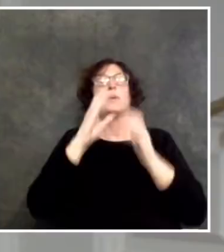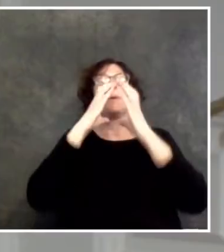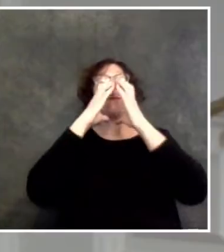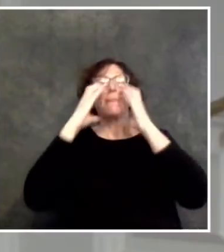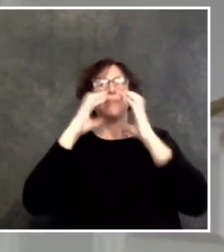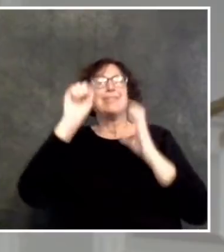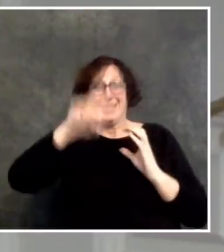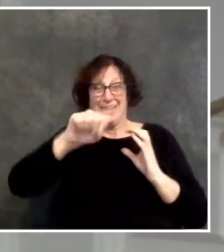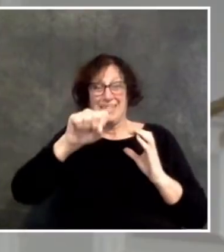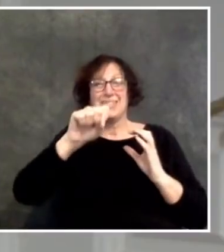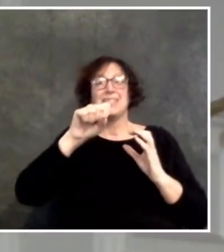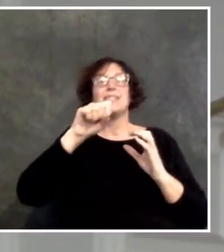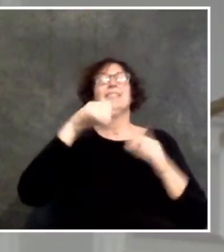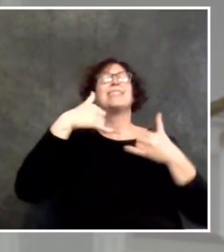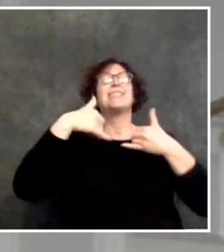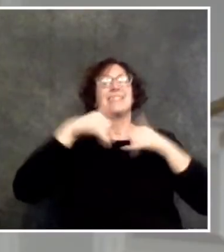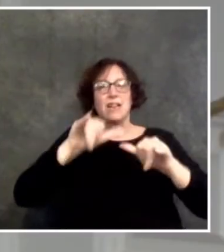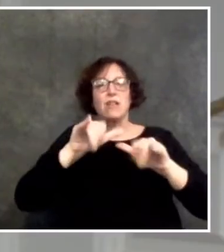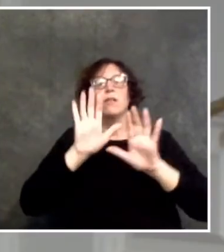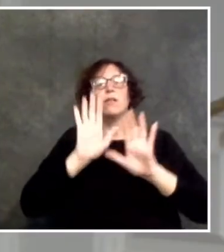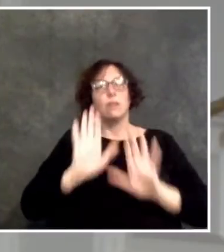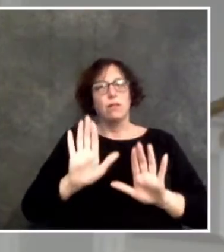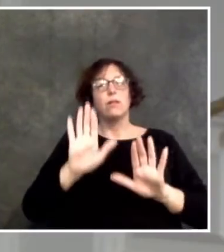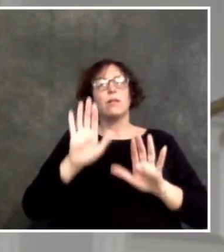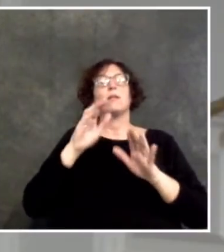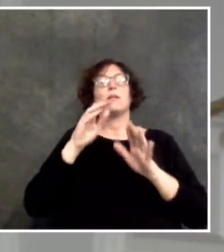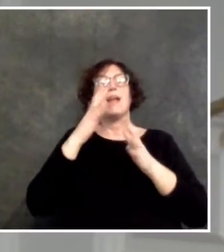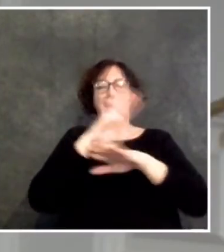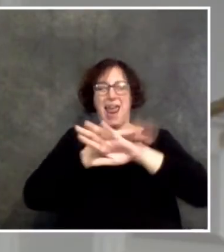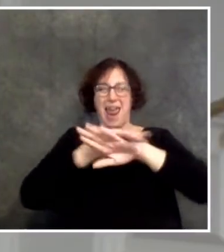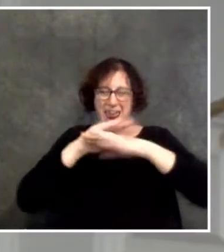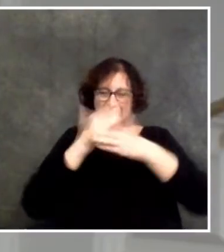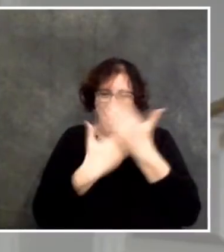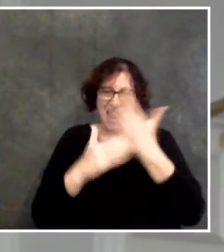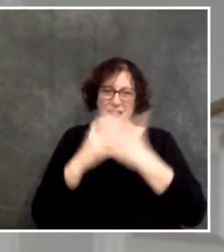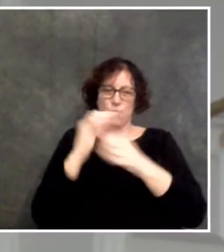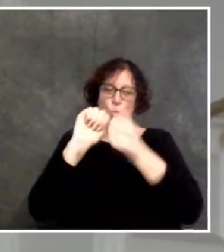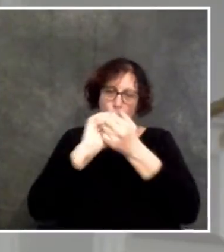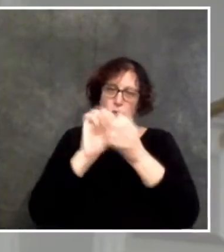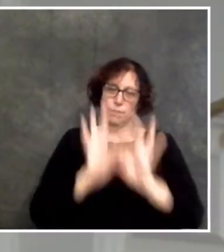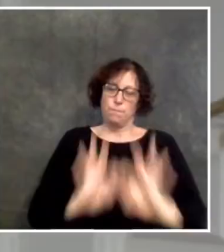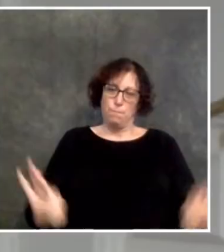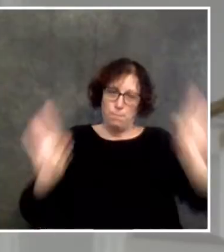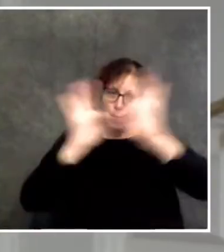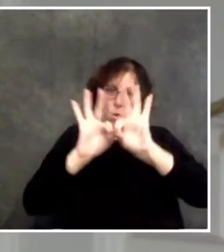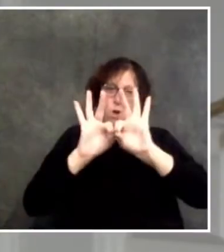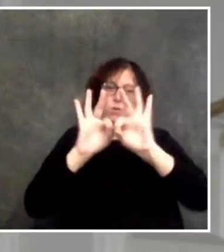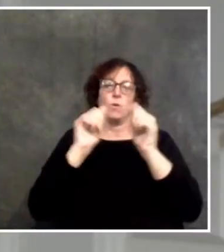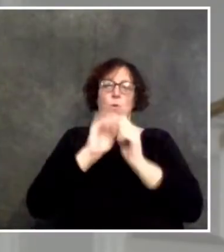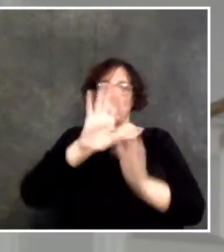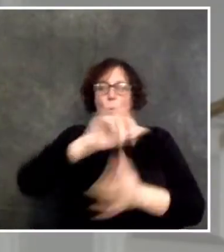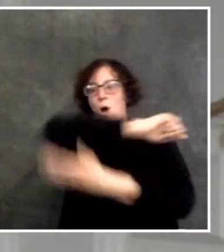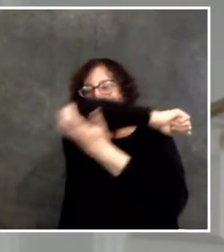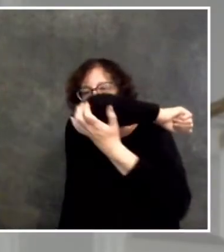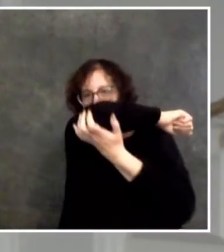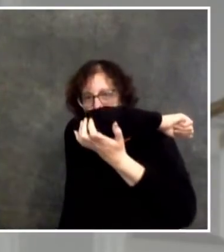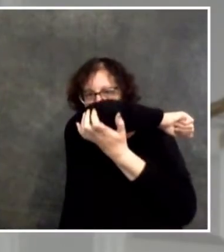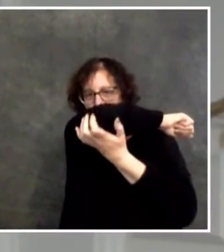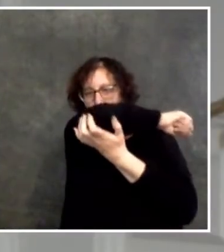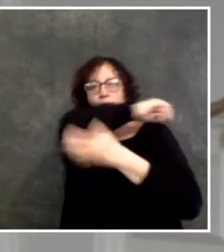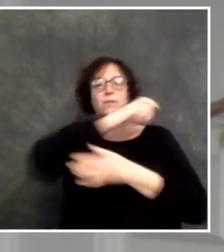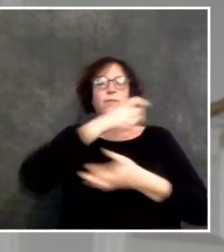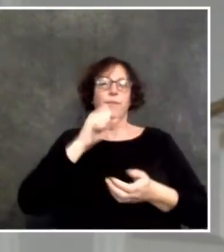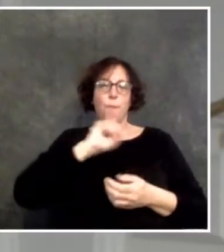sanitizer, covering your mouth and your nose when you cough with your elbow, and the most important